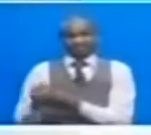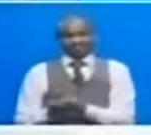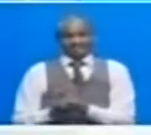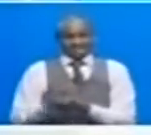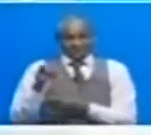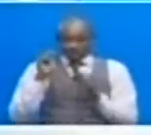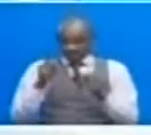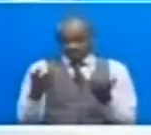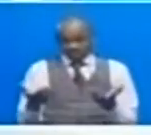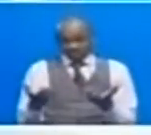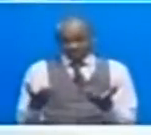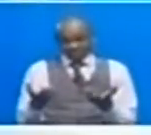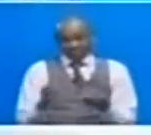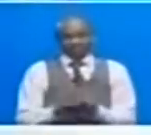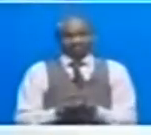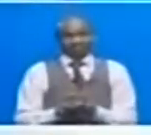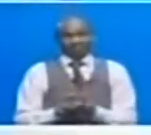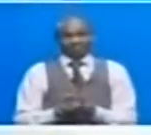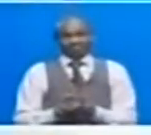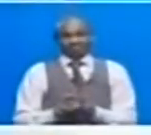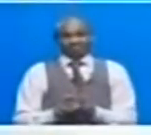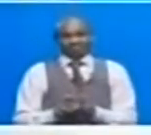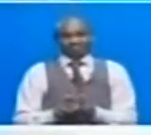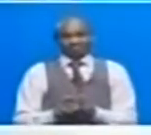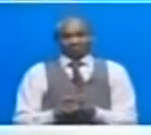be allowed to rule for life?